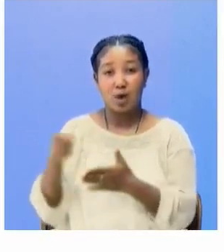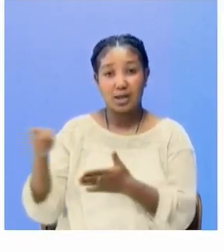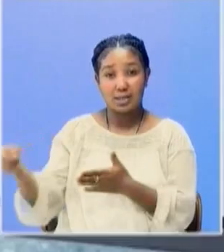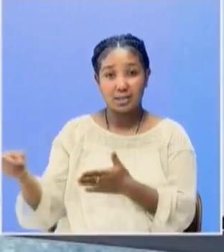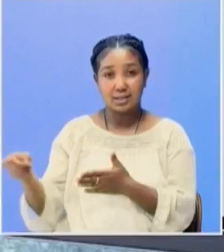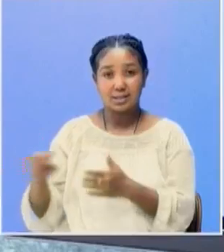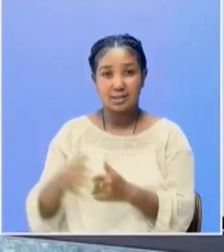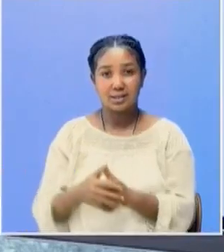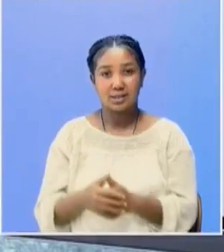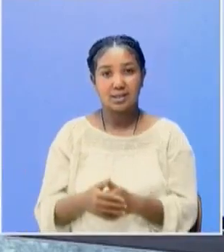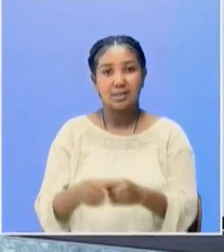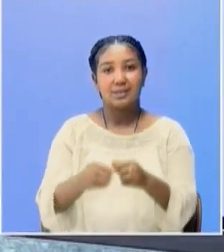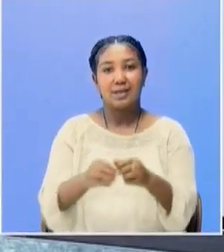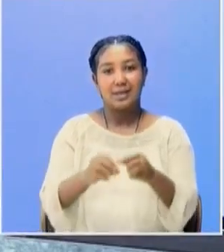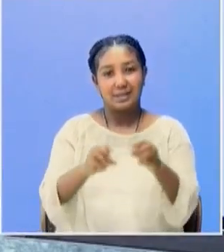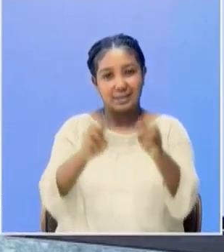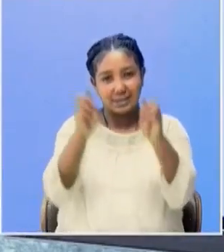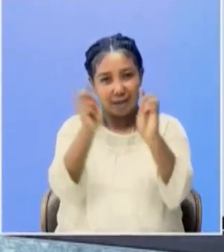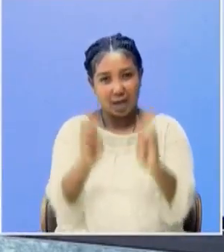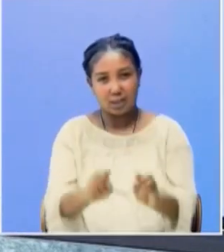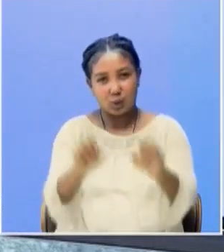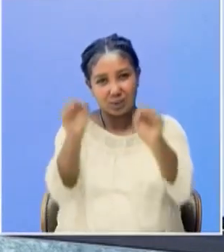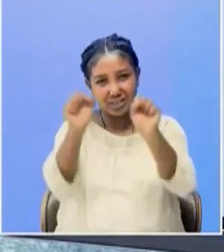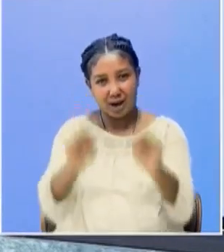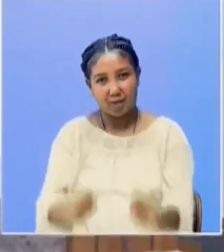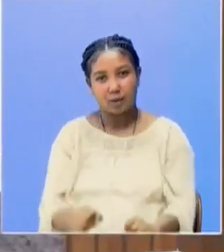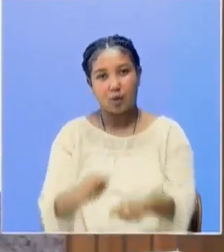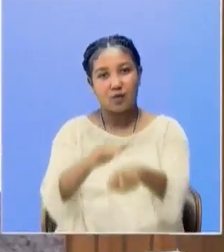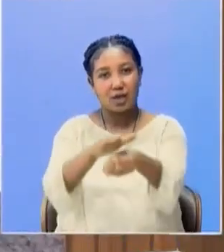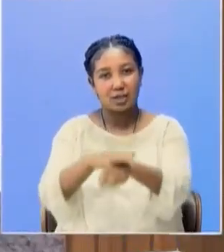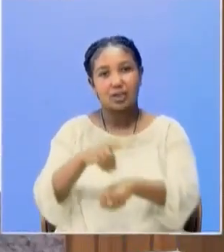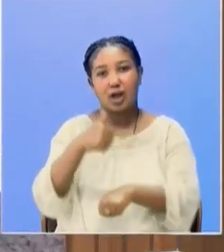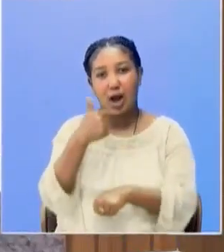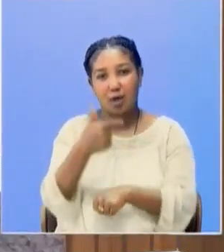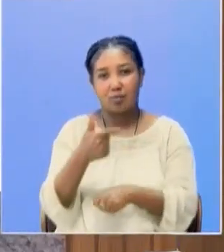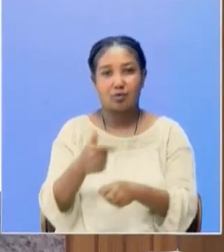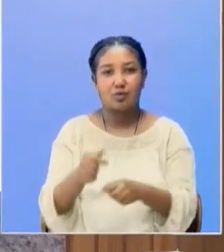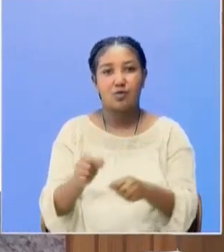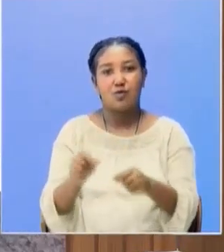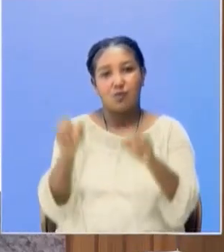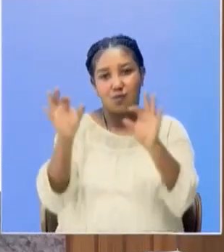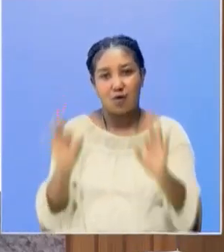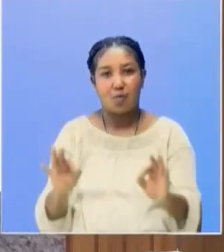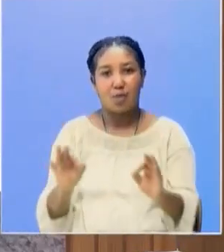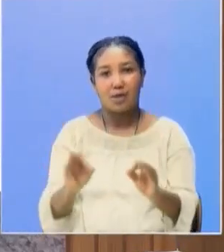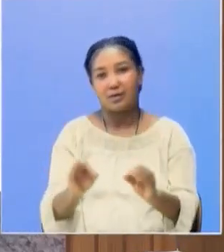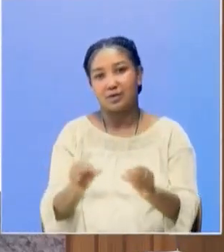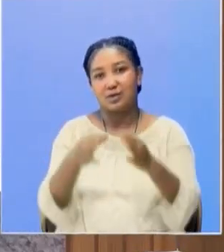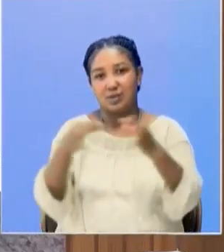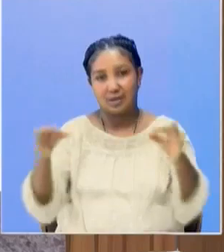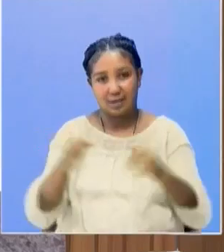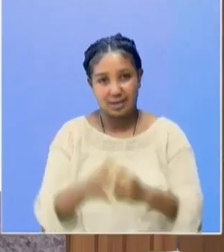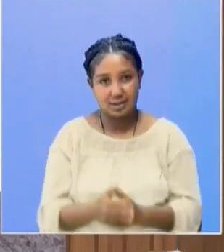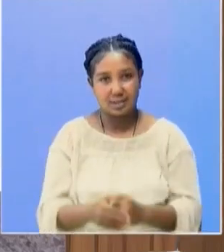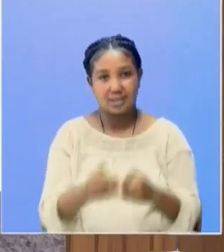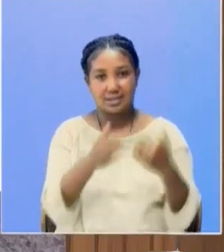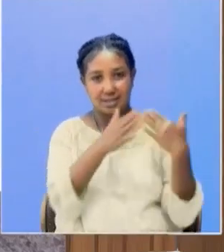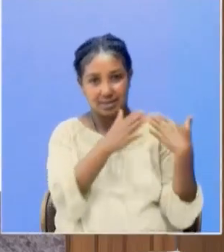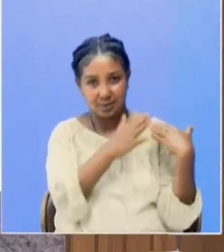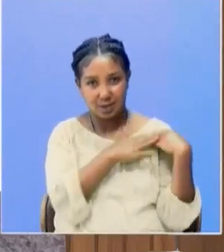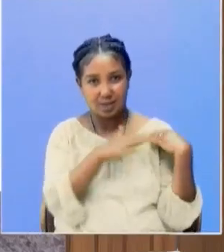just the structure of English language affirmative sentence.